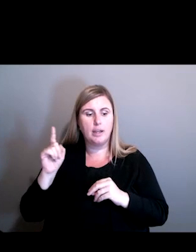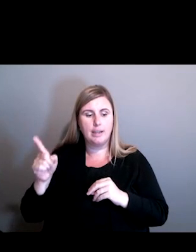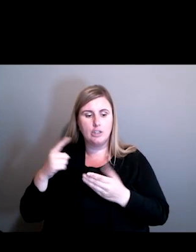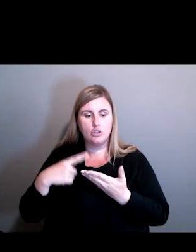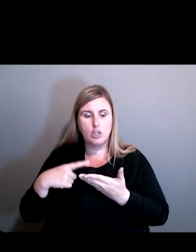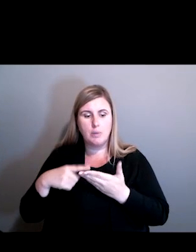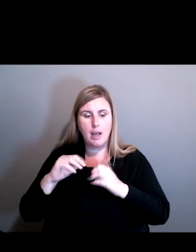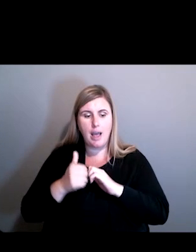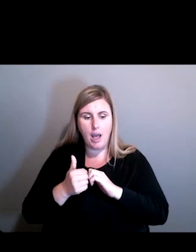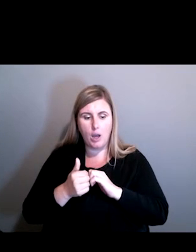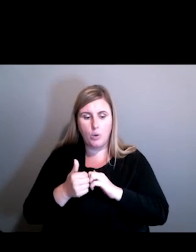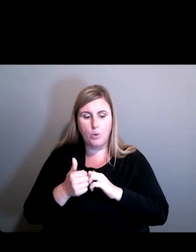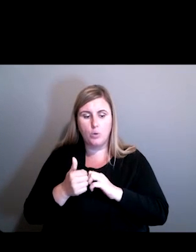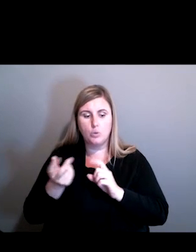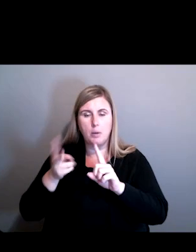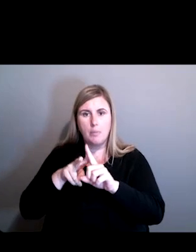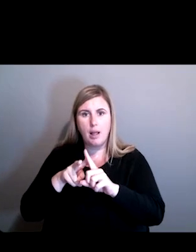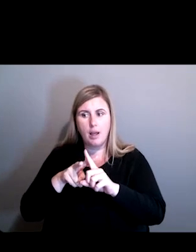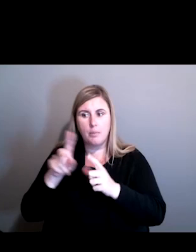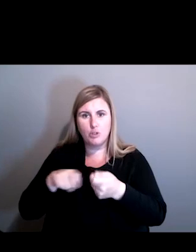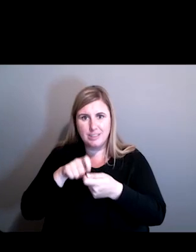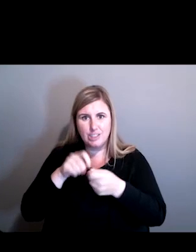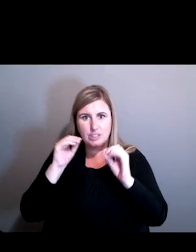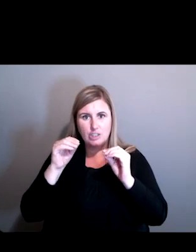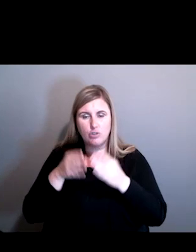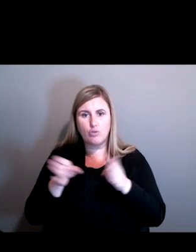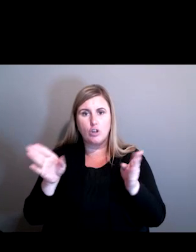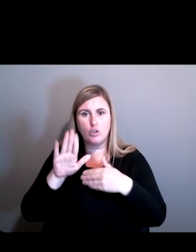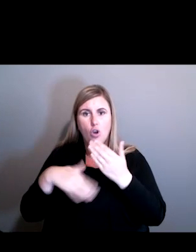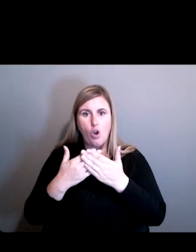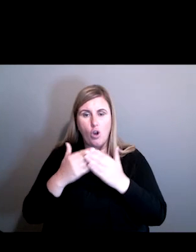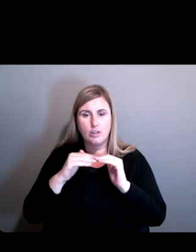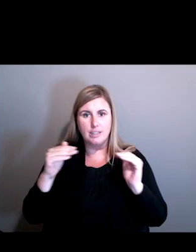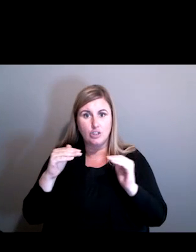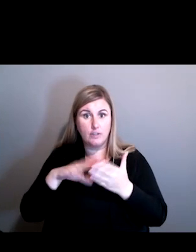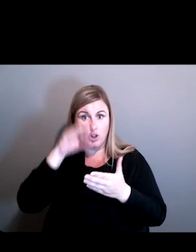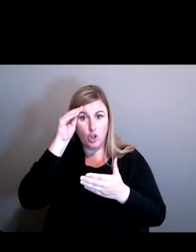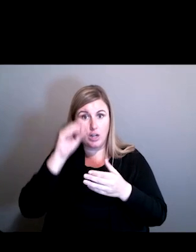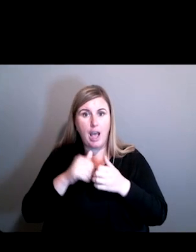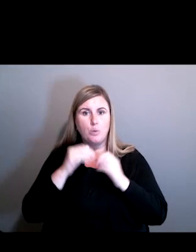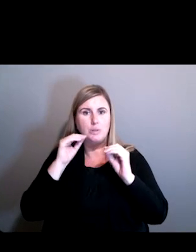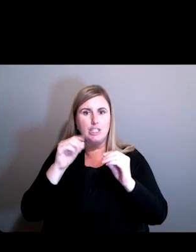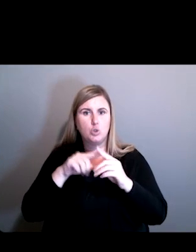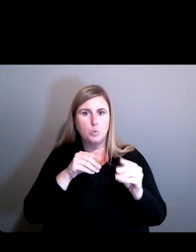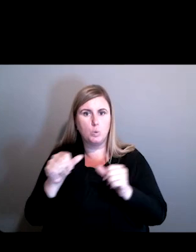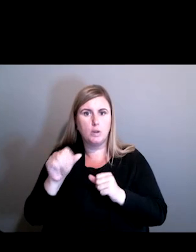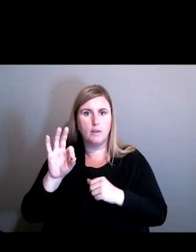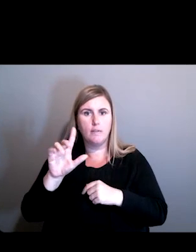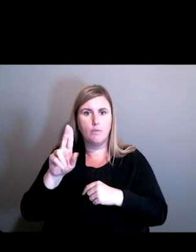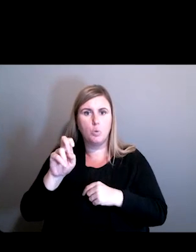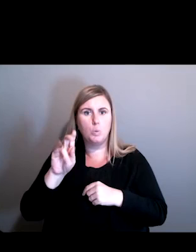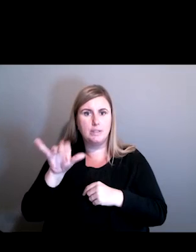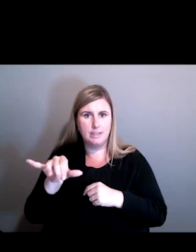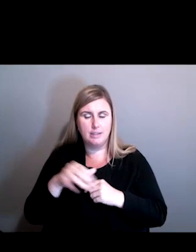is talking about how to apply precision teaching across all stages of learning and how to teach to fluency. And